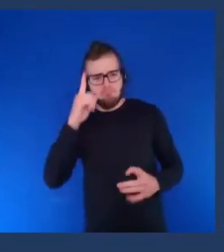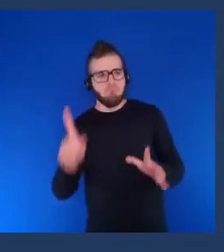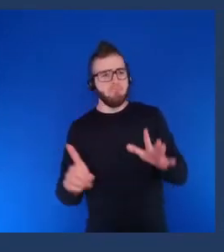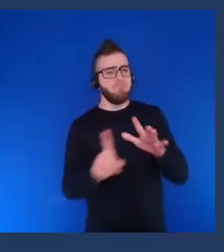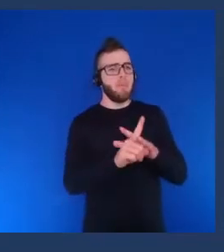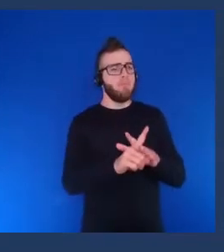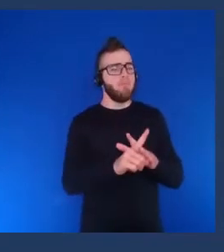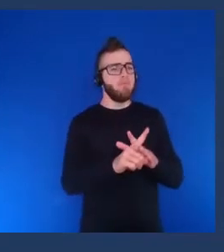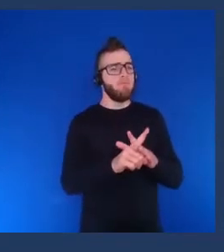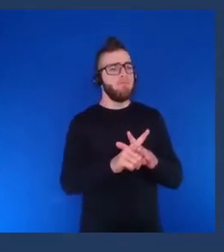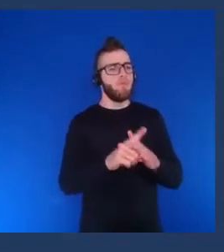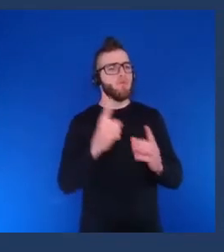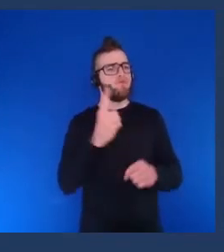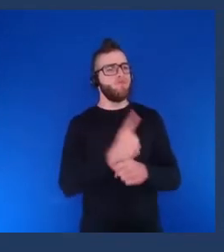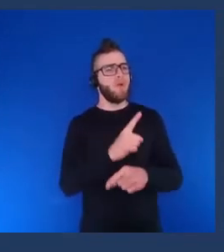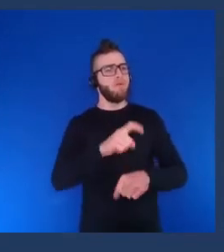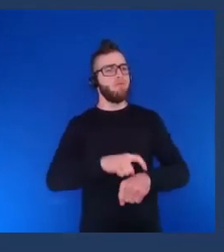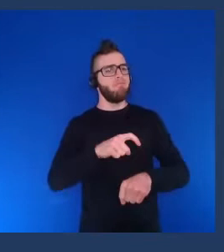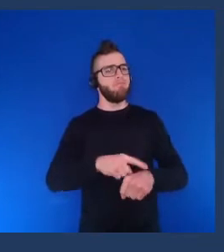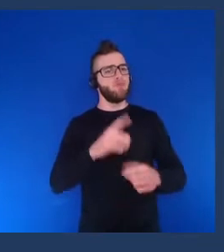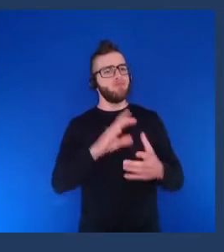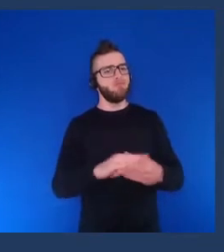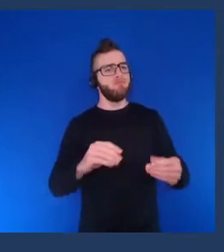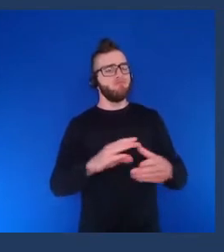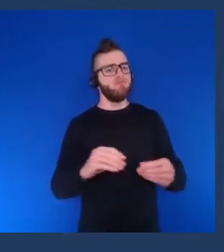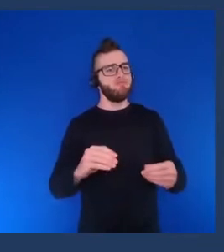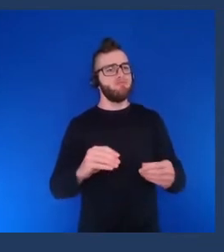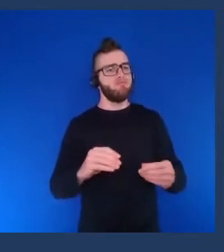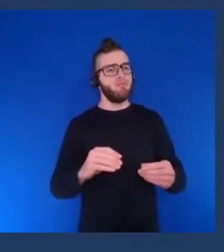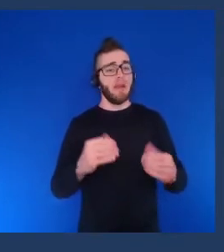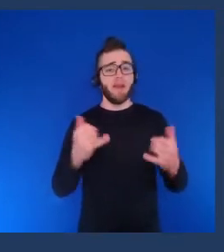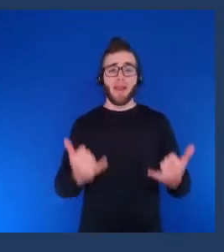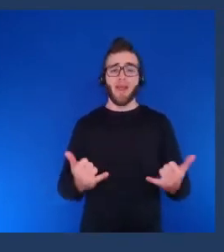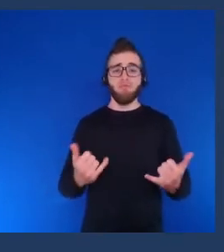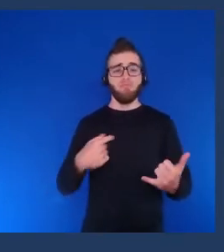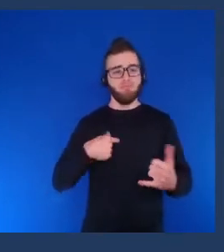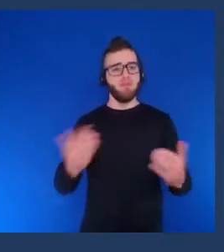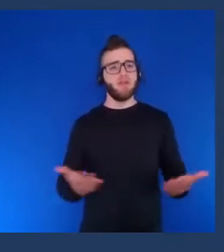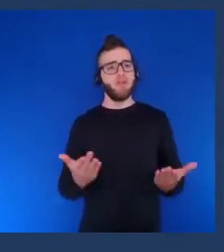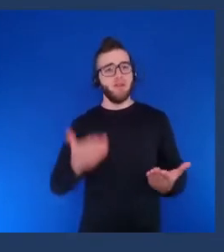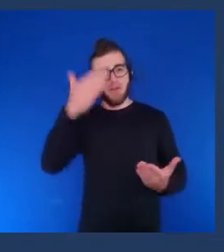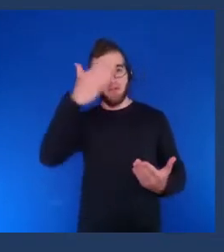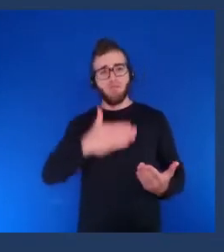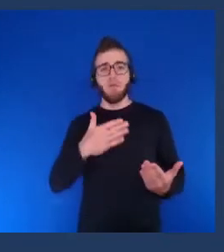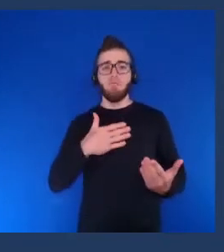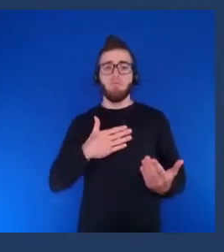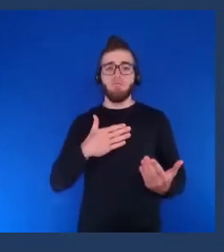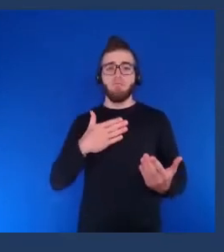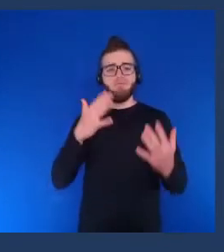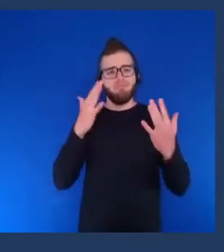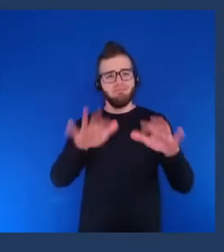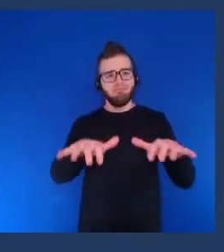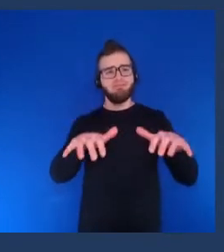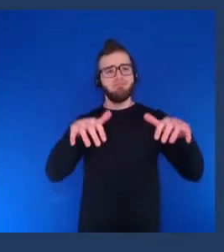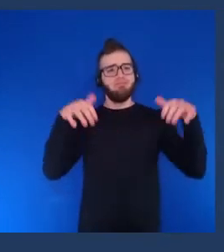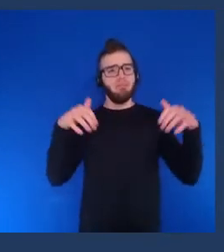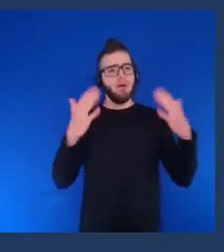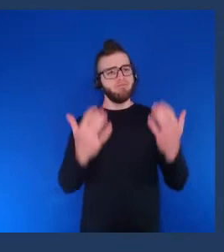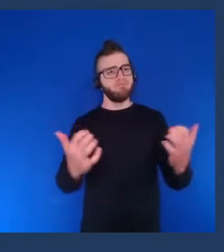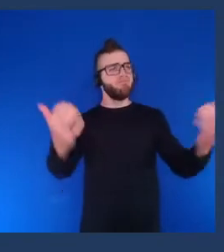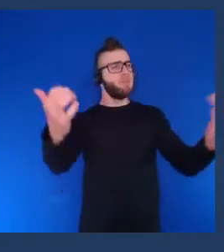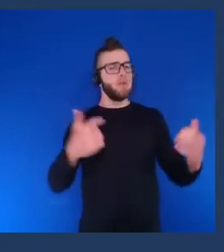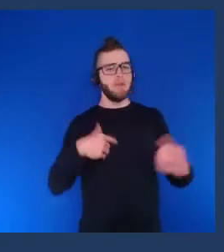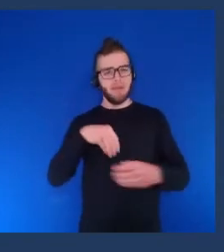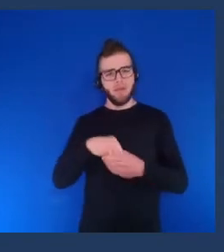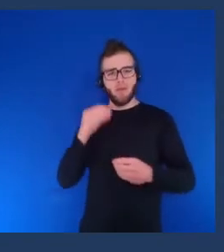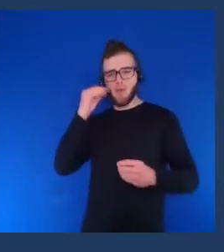am, from my own home office in front of a huge audience, able to tell you this story. So you heard the background and you heard why